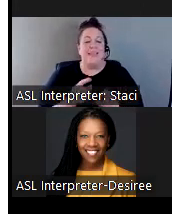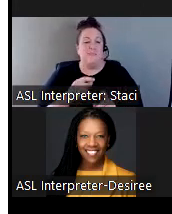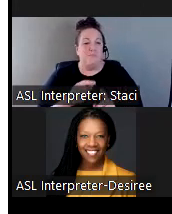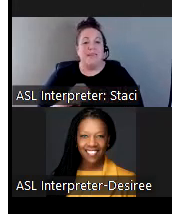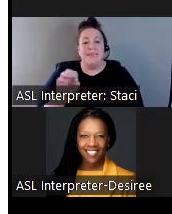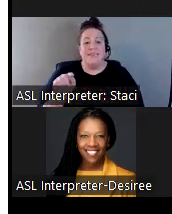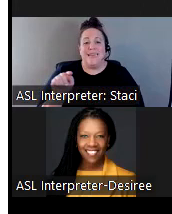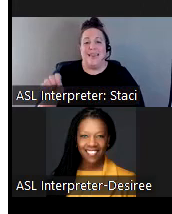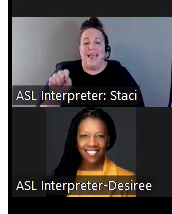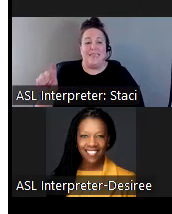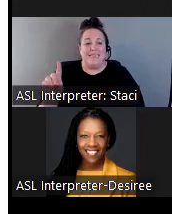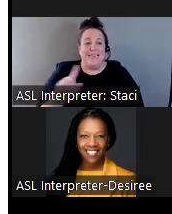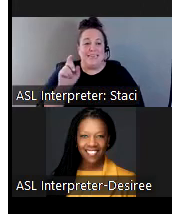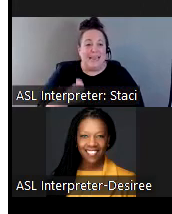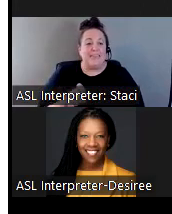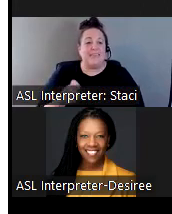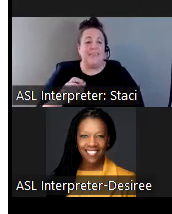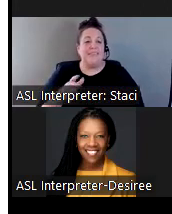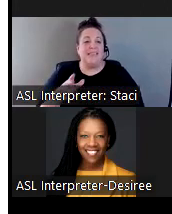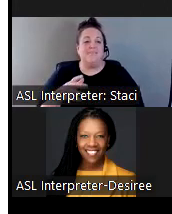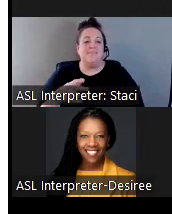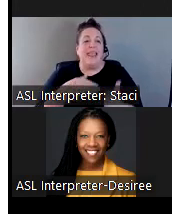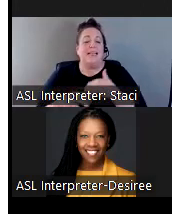We've also talked about Texas Hands and Voices.